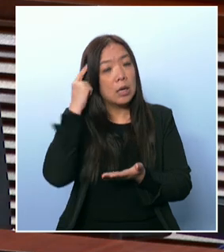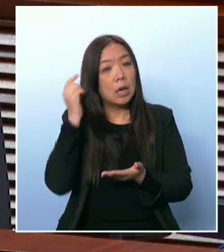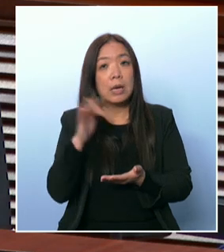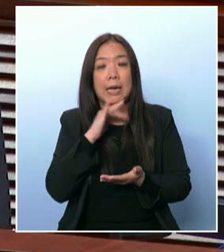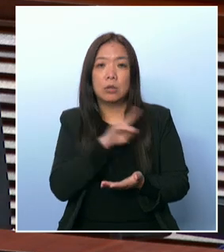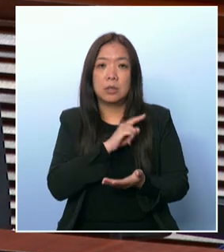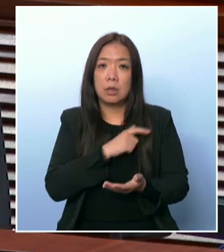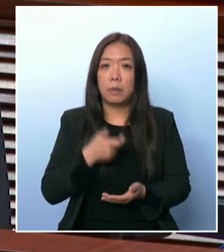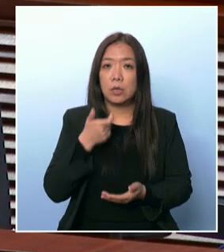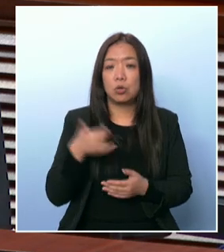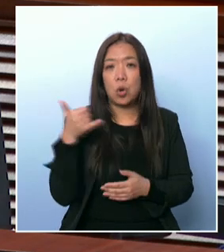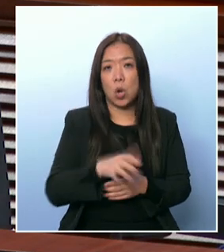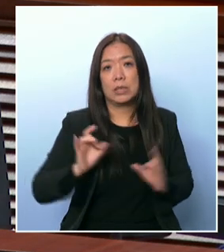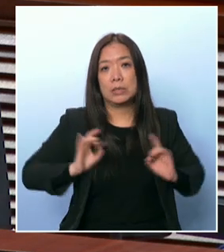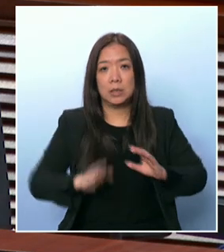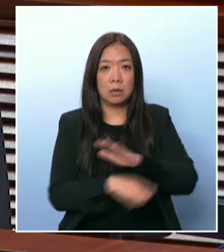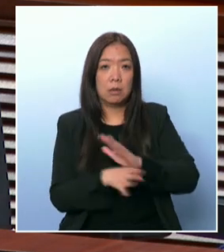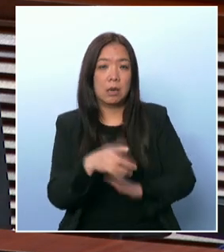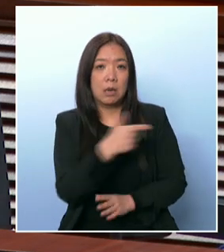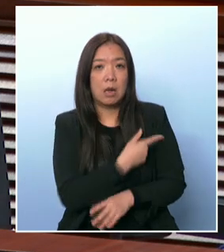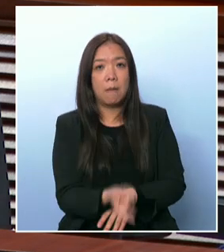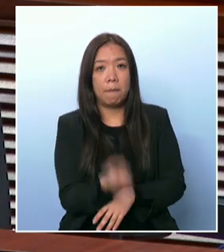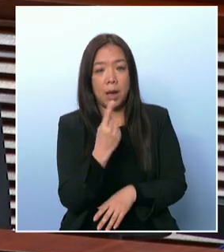aimed at protecting residents' health.